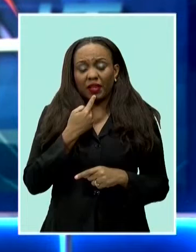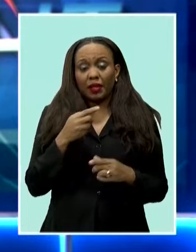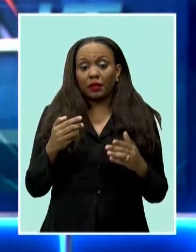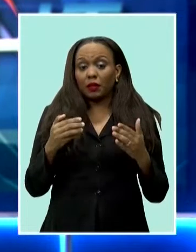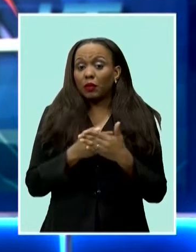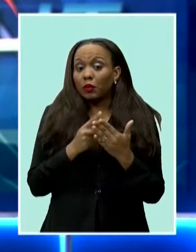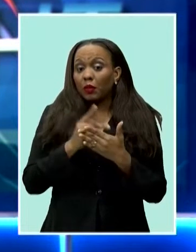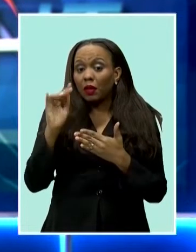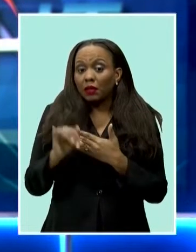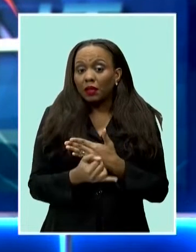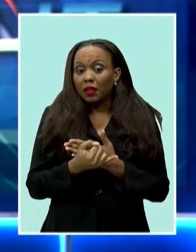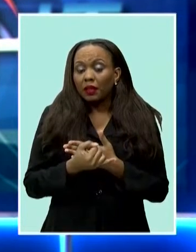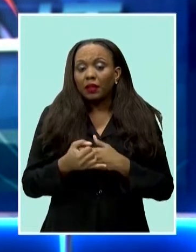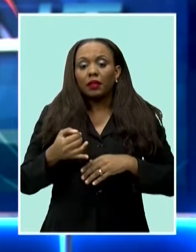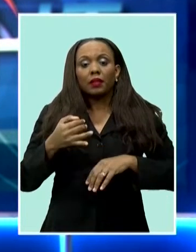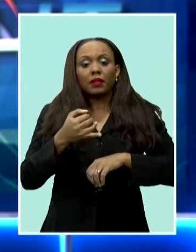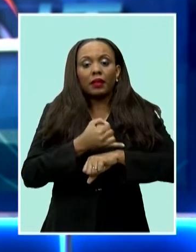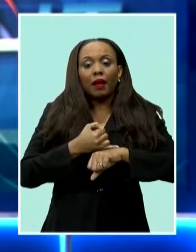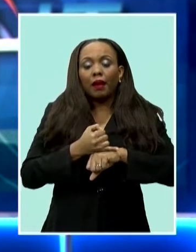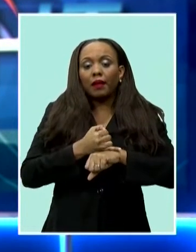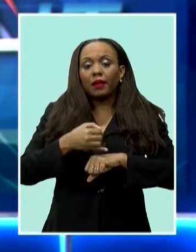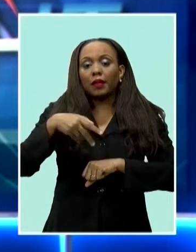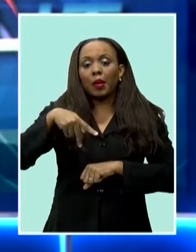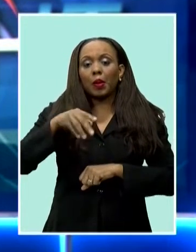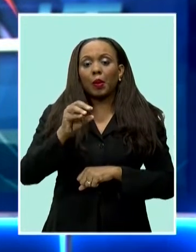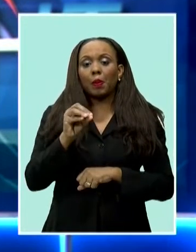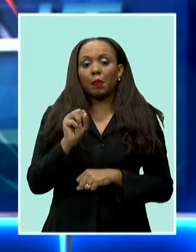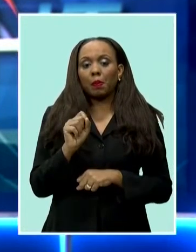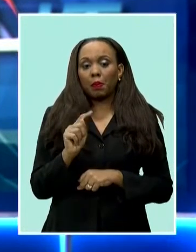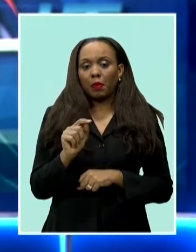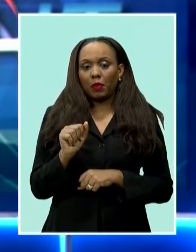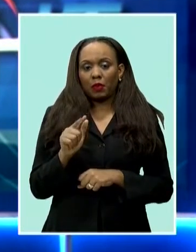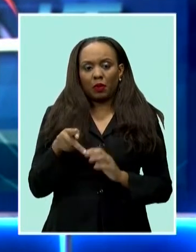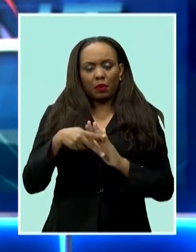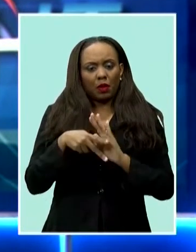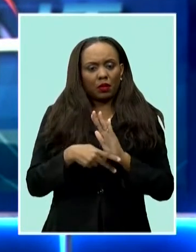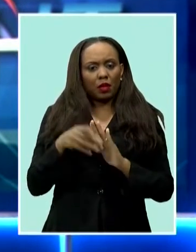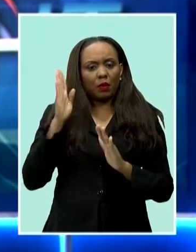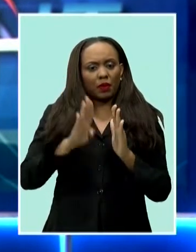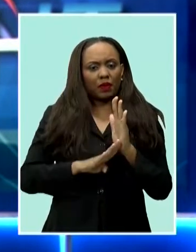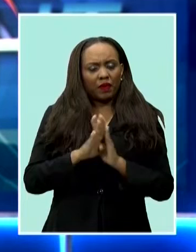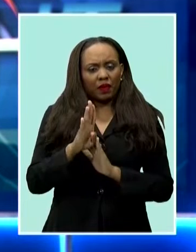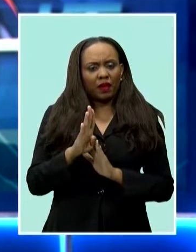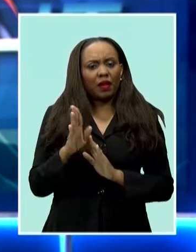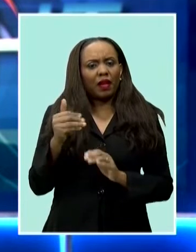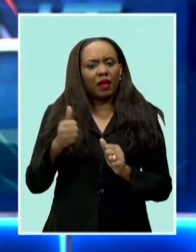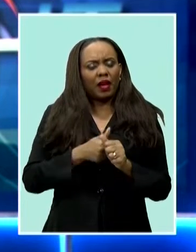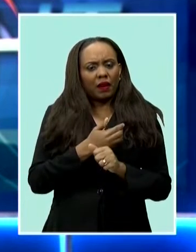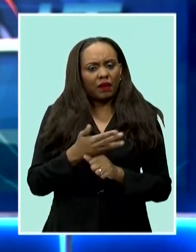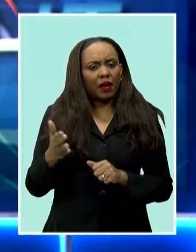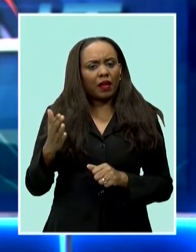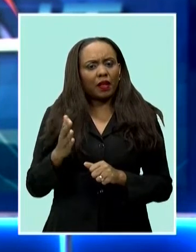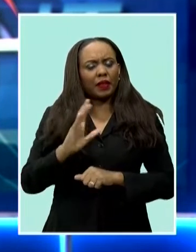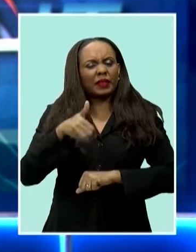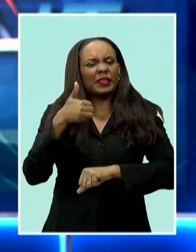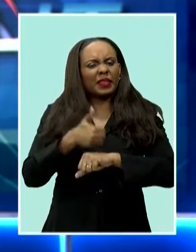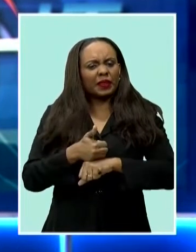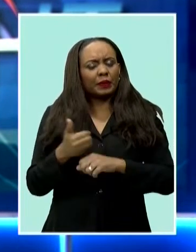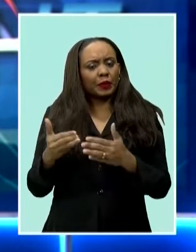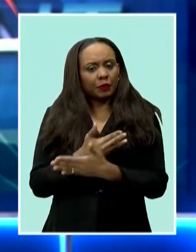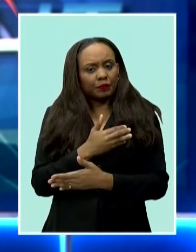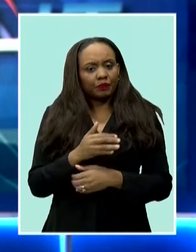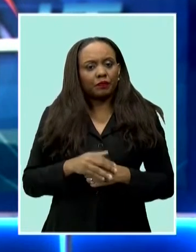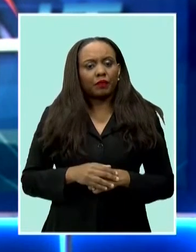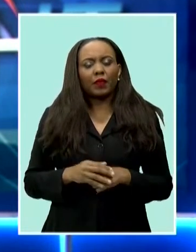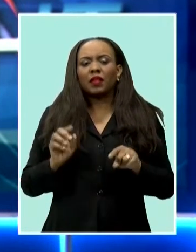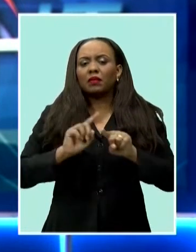island's postal sector policy would be developed and the legal framework reviewed and updated. In addition, a range of new services are expected